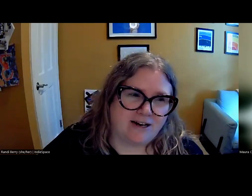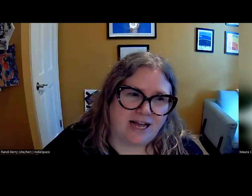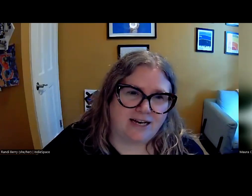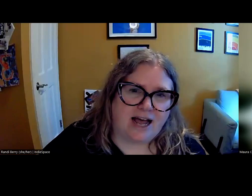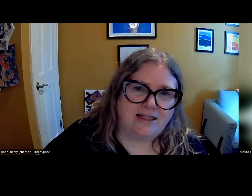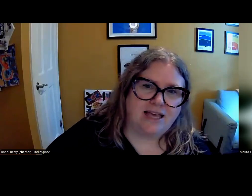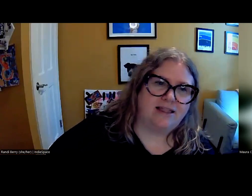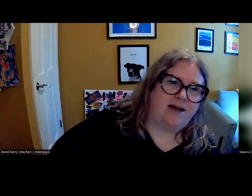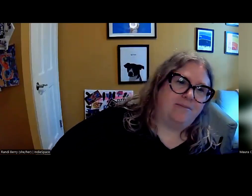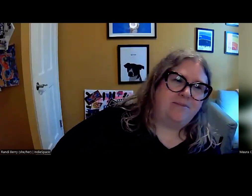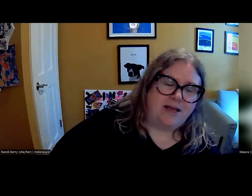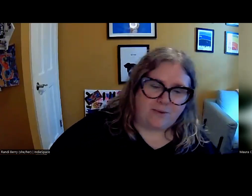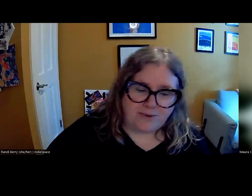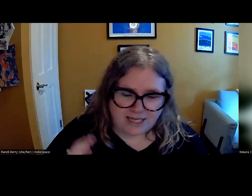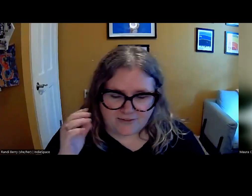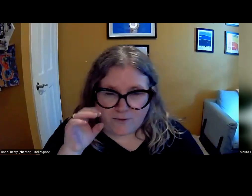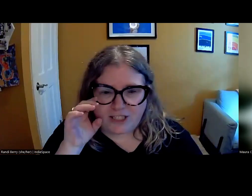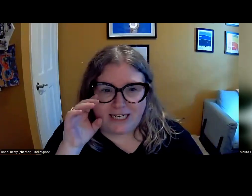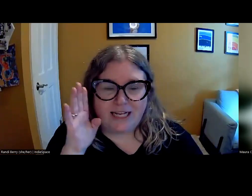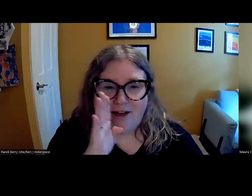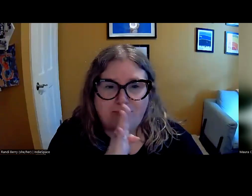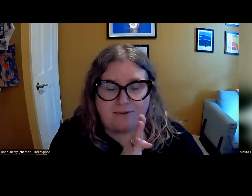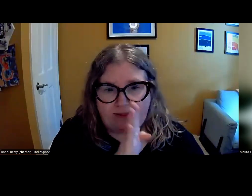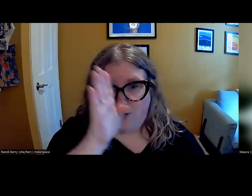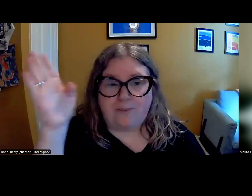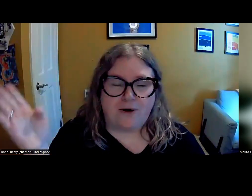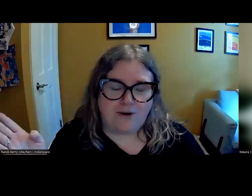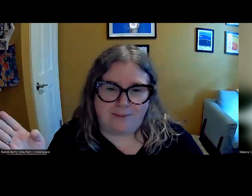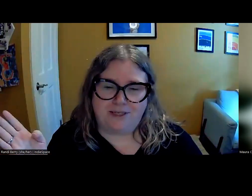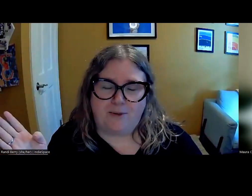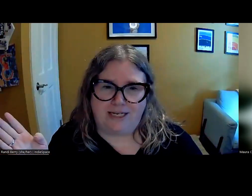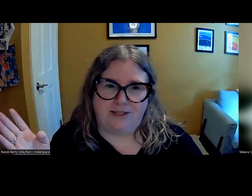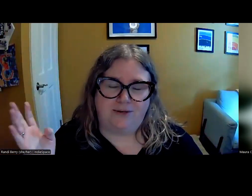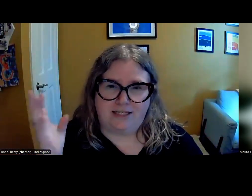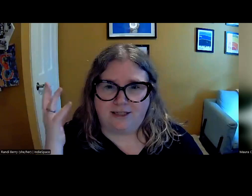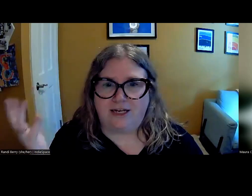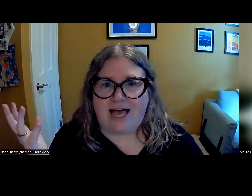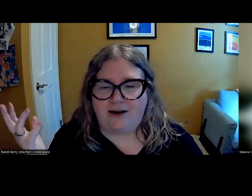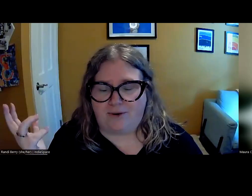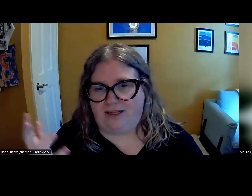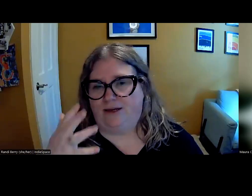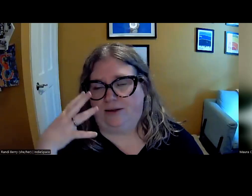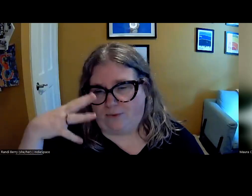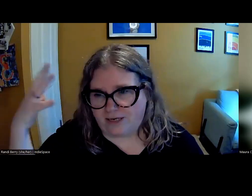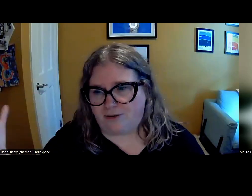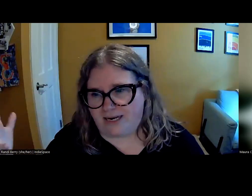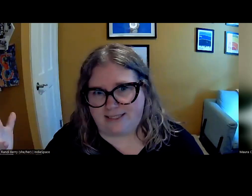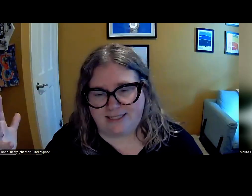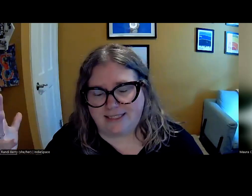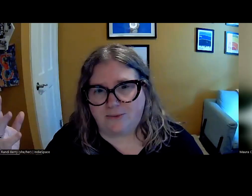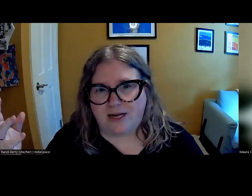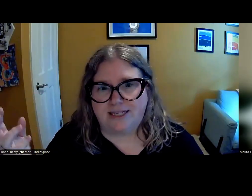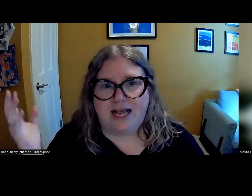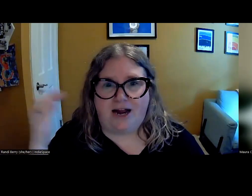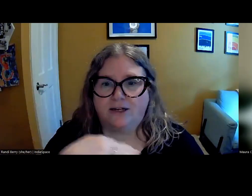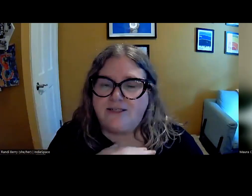being here. And I think we're really fortunate to have your program to point to and to look at what the, you know, what a tremendous